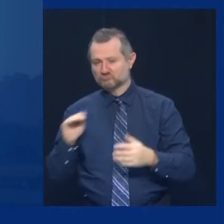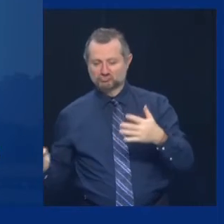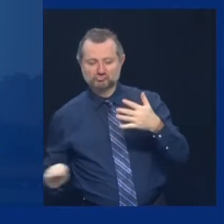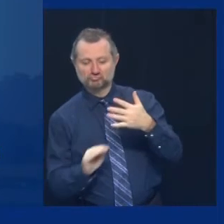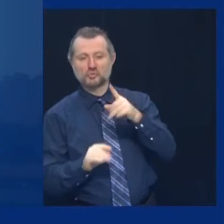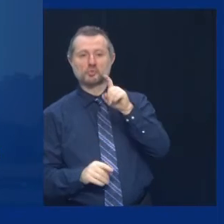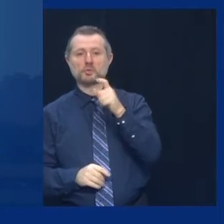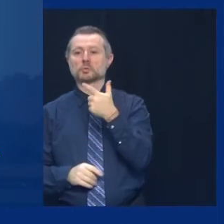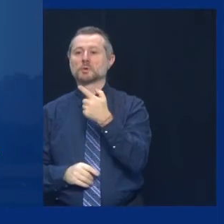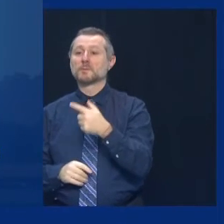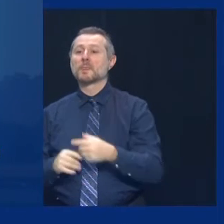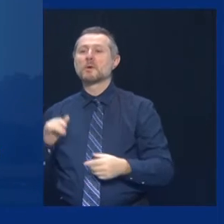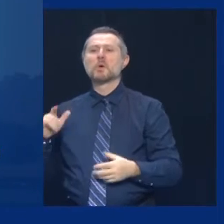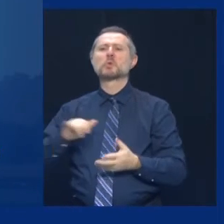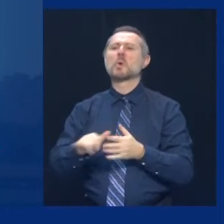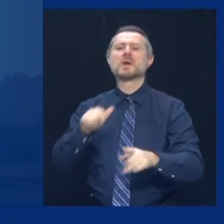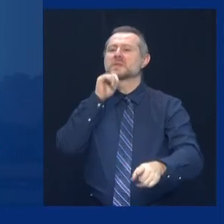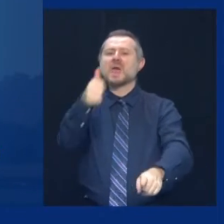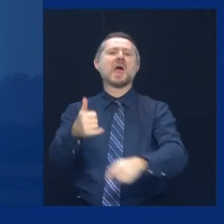country. I know that.